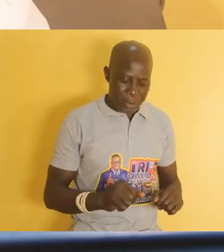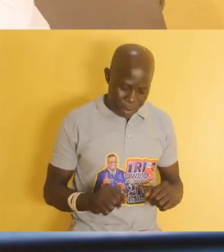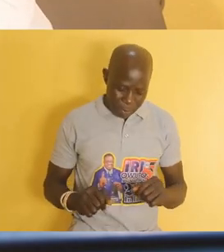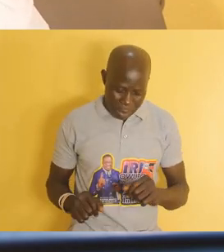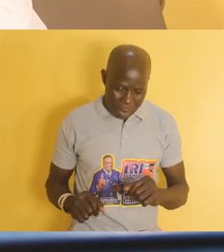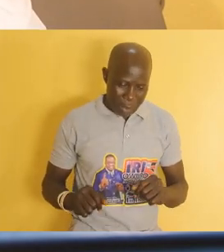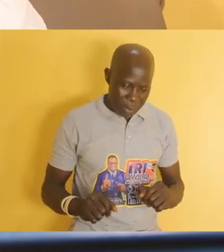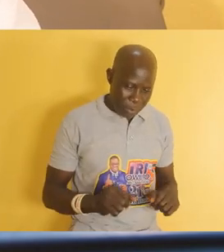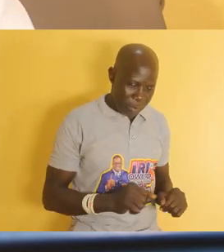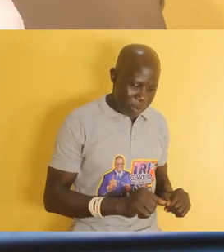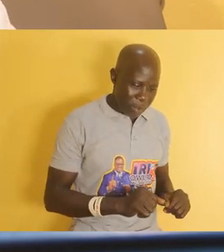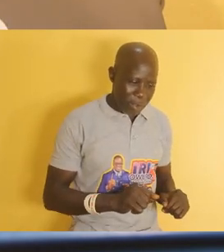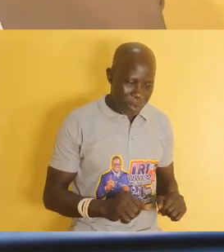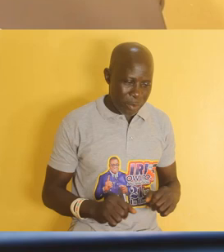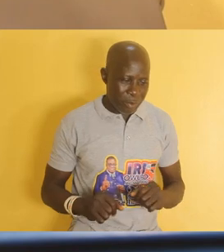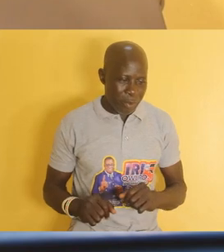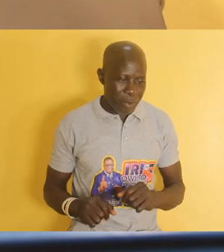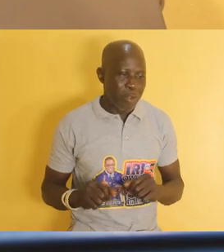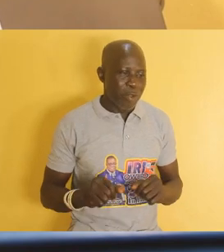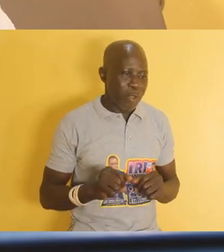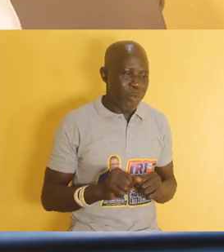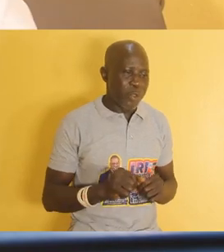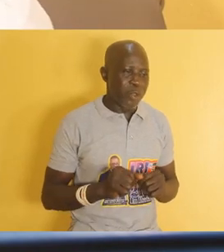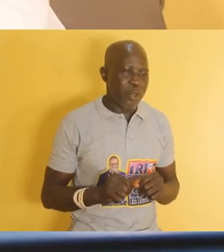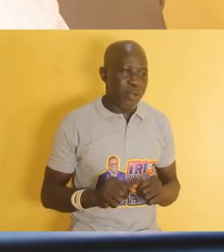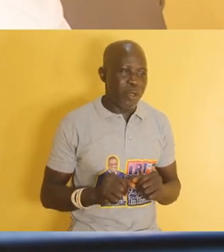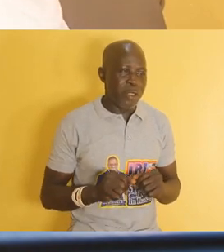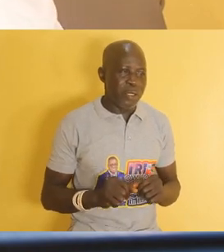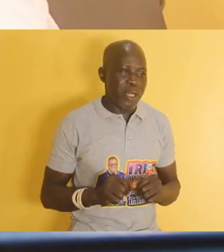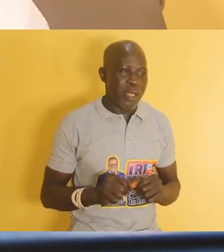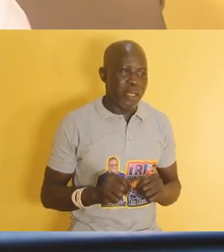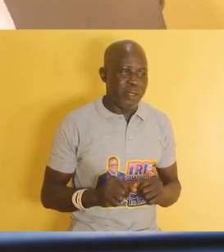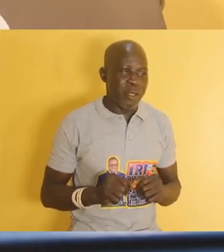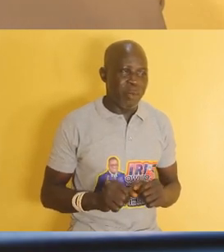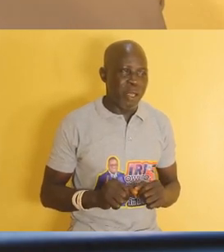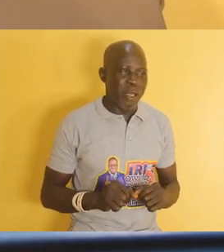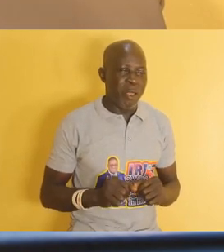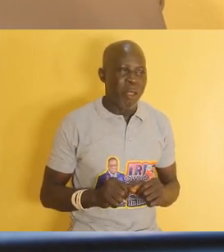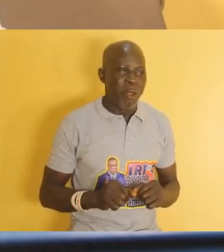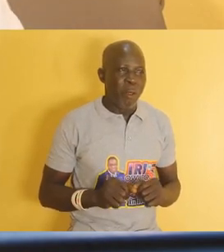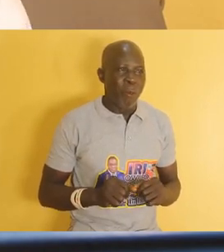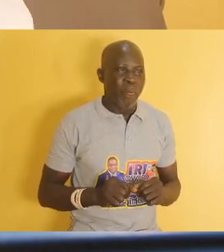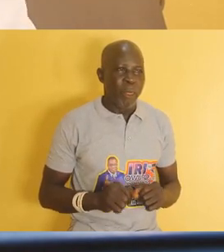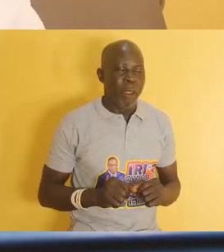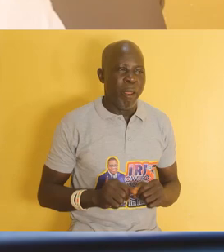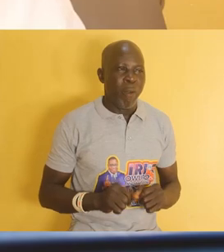Ore ti Jesu se fun mi Emi ko le sa